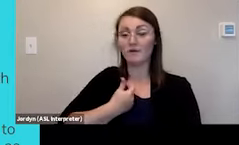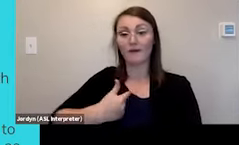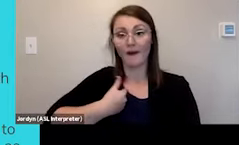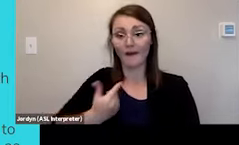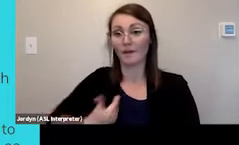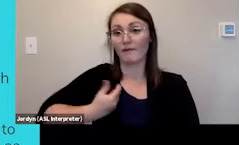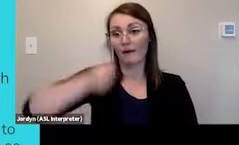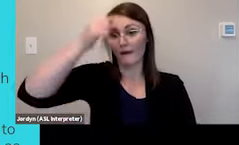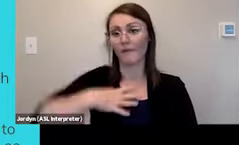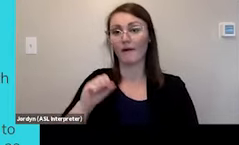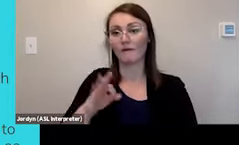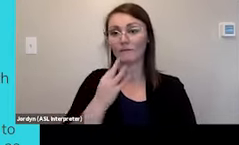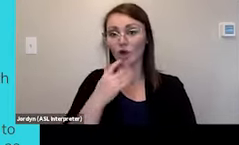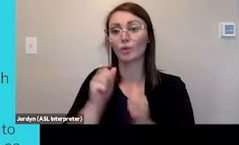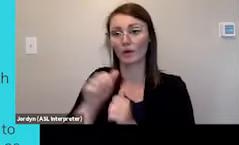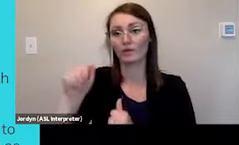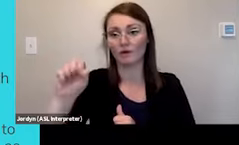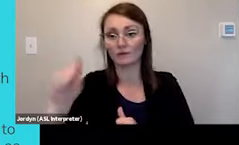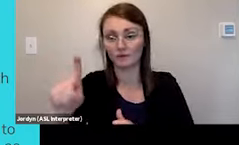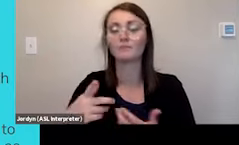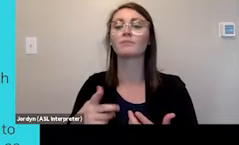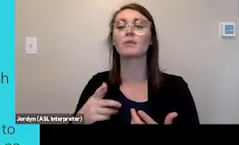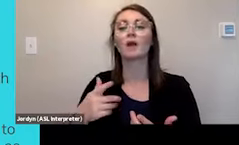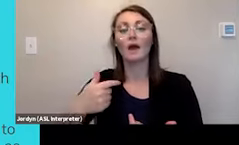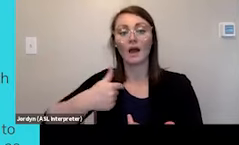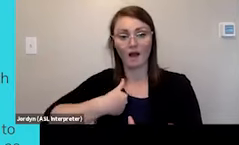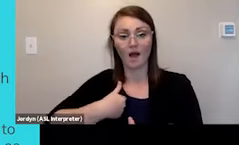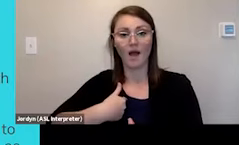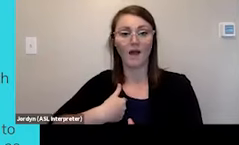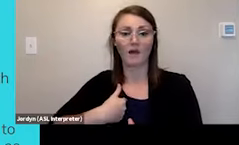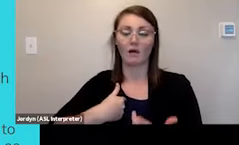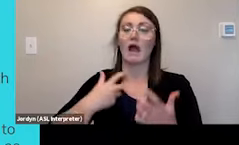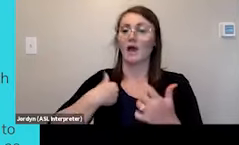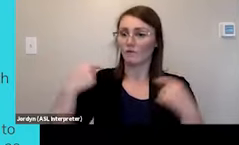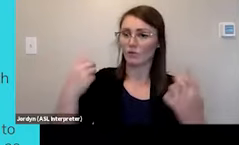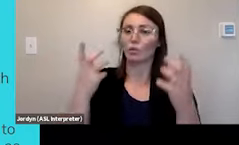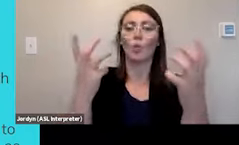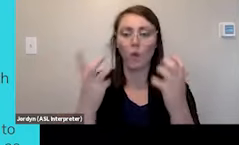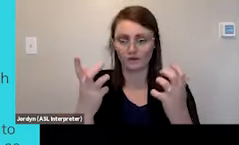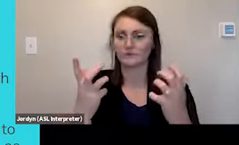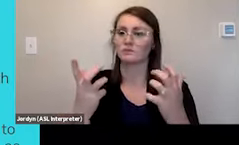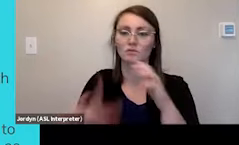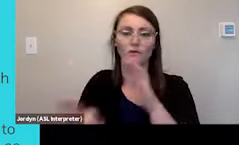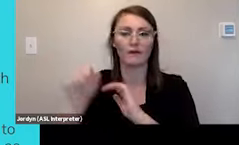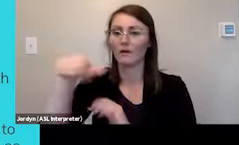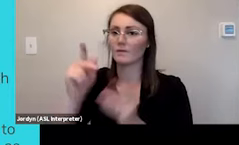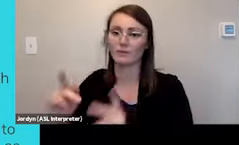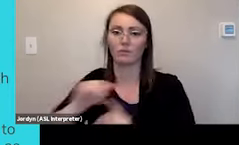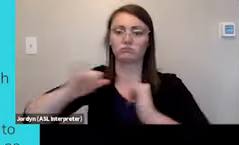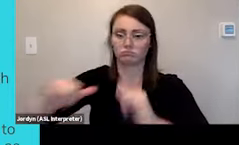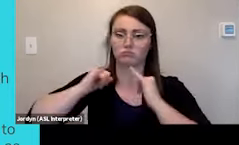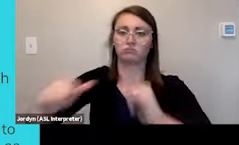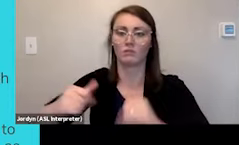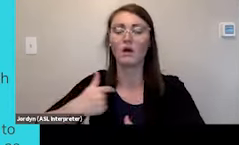with autism, I would have given the world for an opportunity to find others like me. I wanted to know